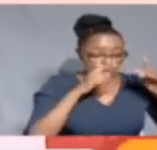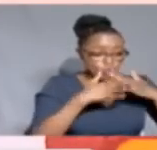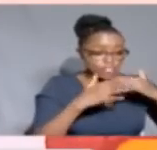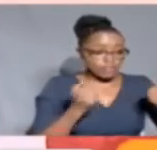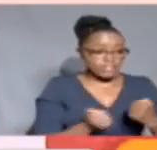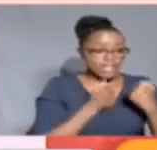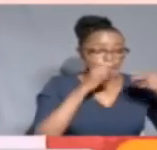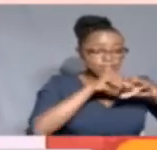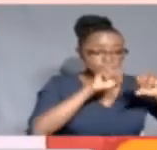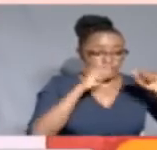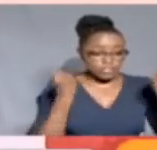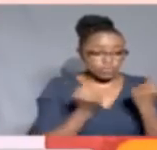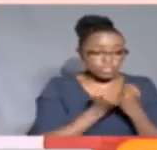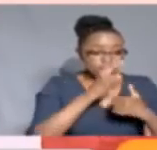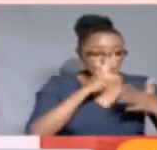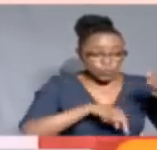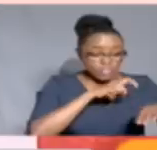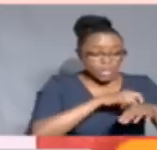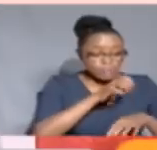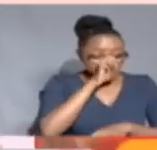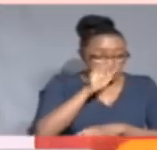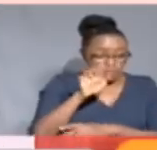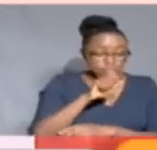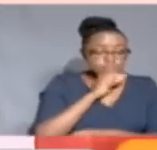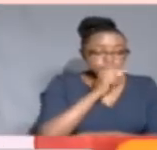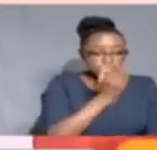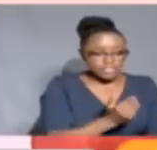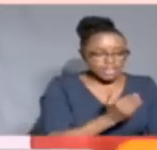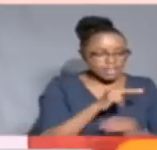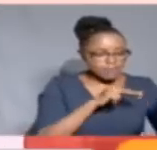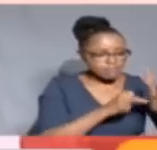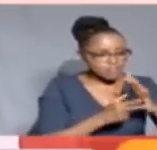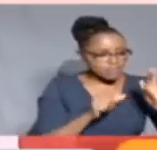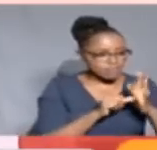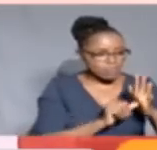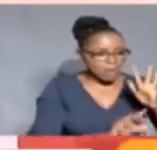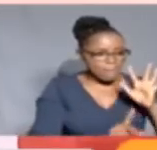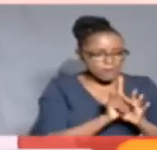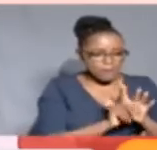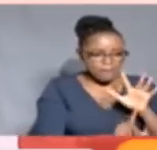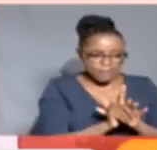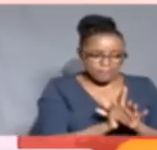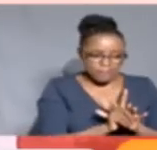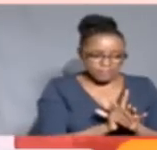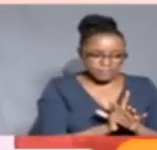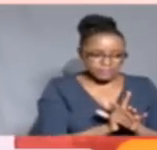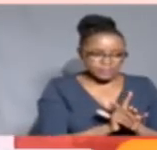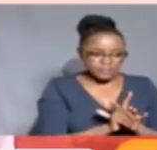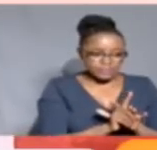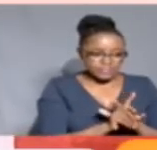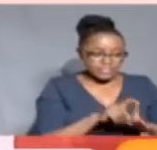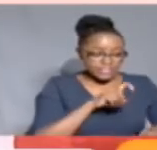happening in society that when you neglect the boy child, there's still going to be a problem, you know. And